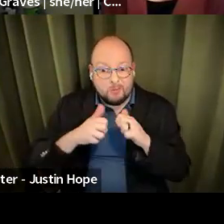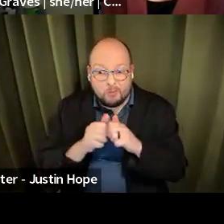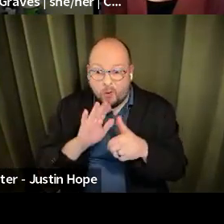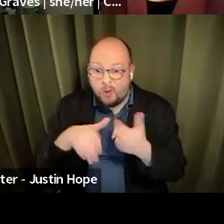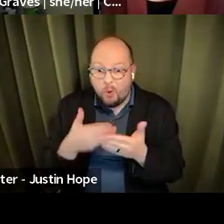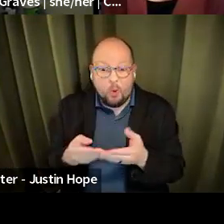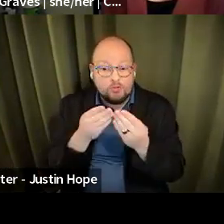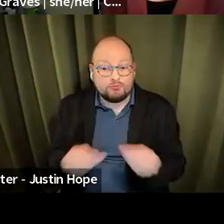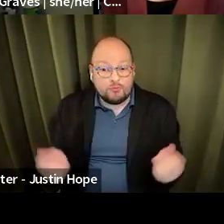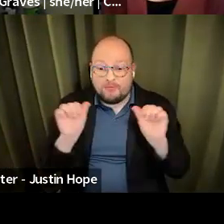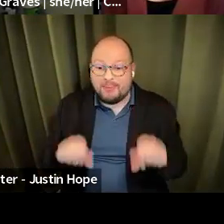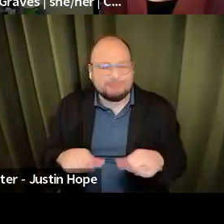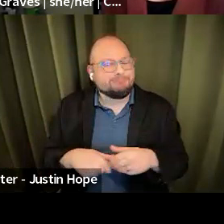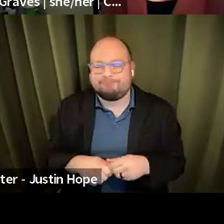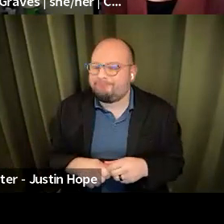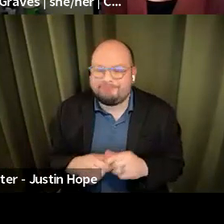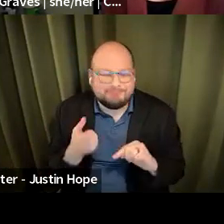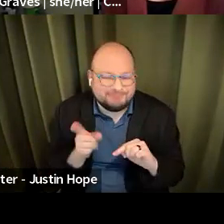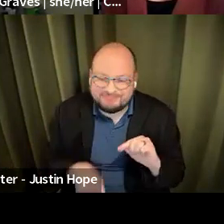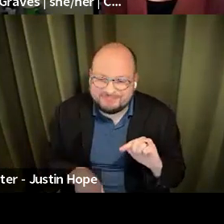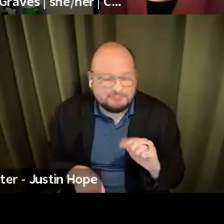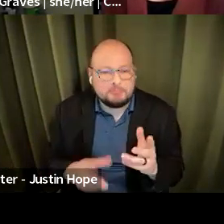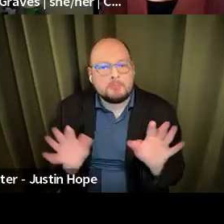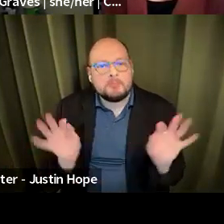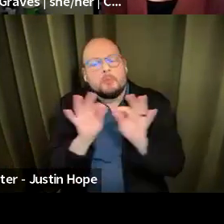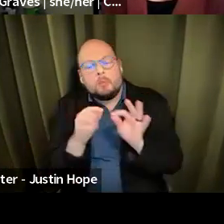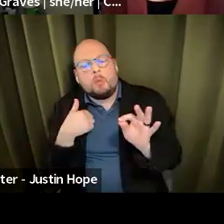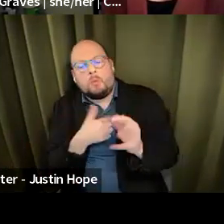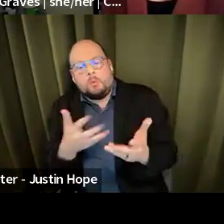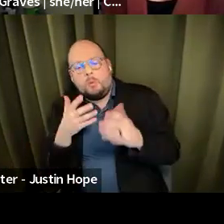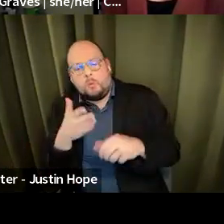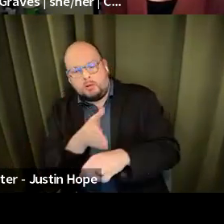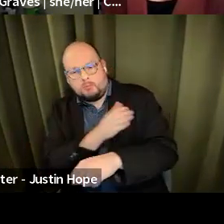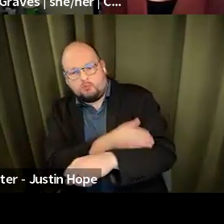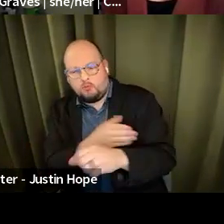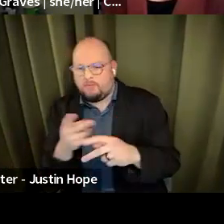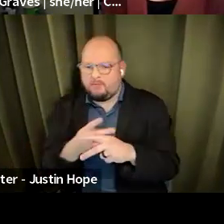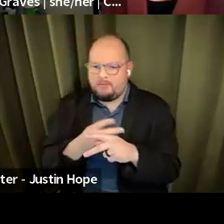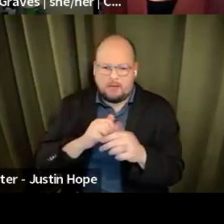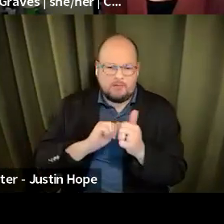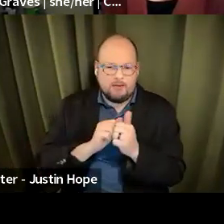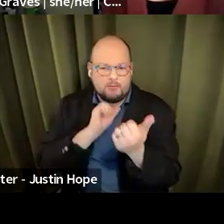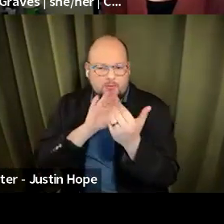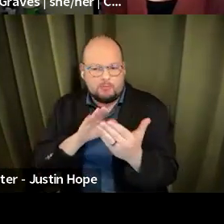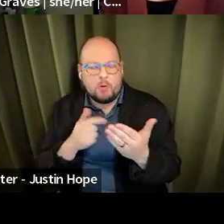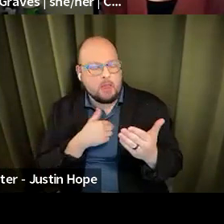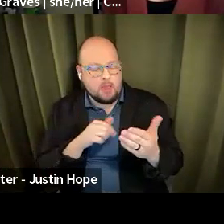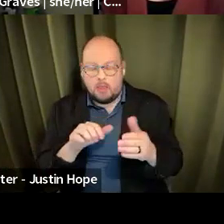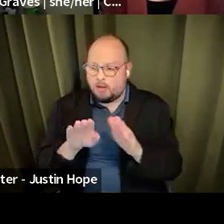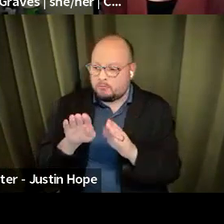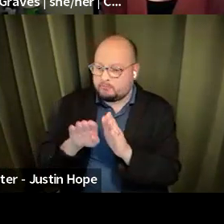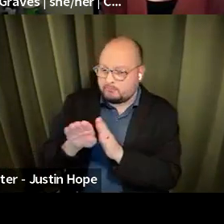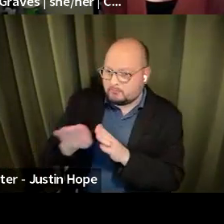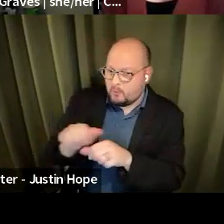world, but we always want to try to make things better and work around, as you say, try to work with a department that will help you